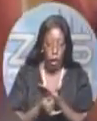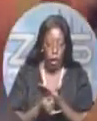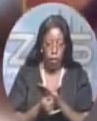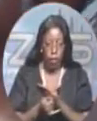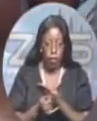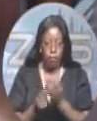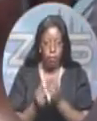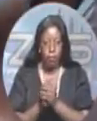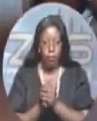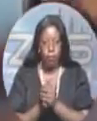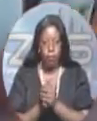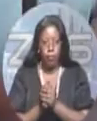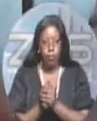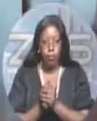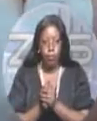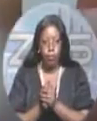hers.